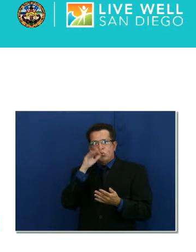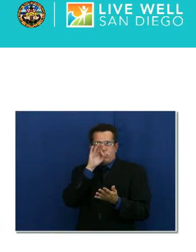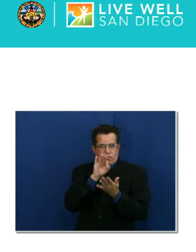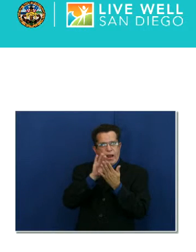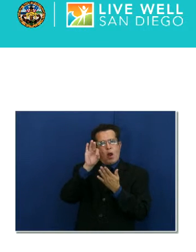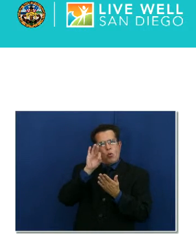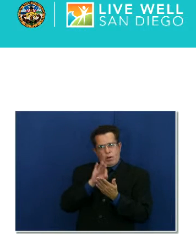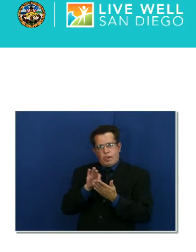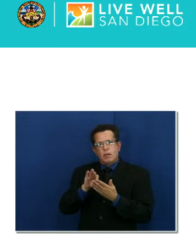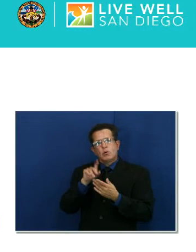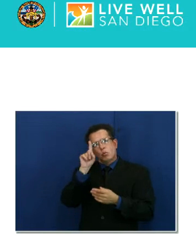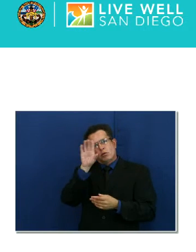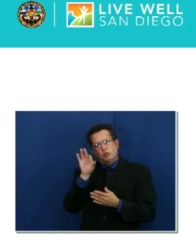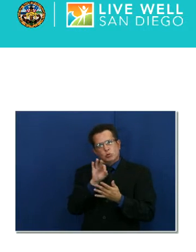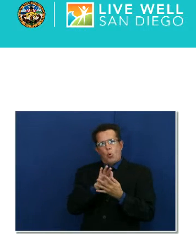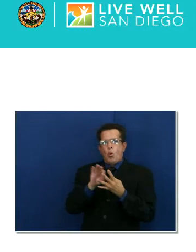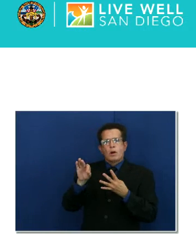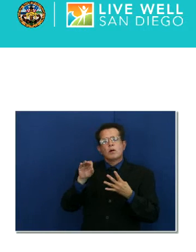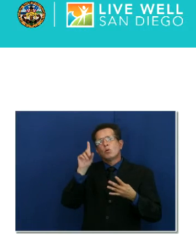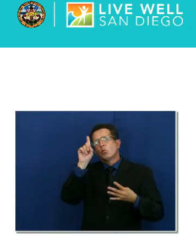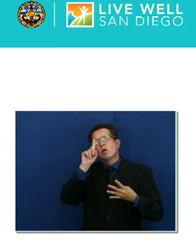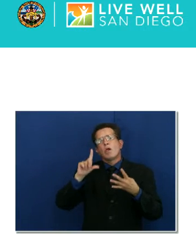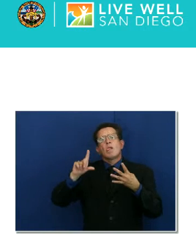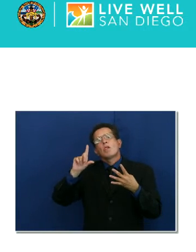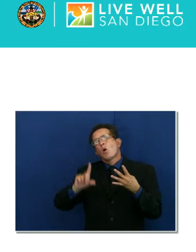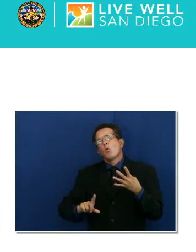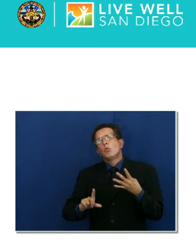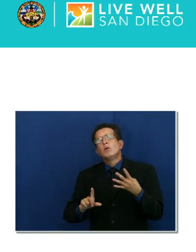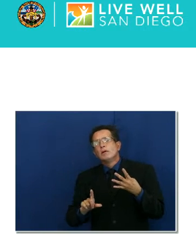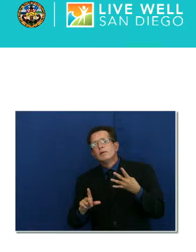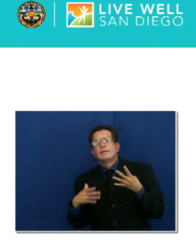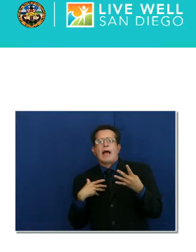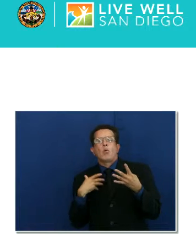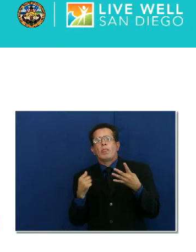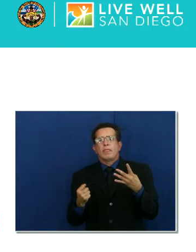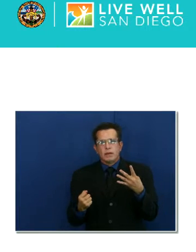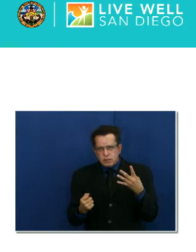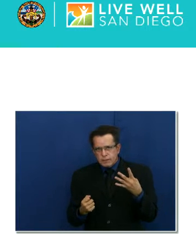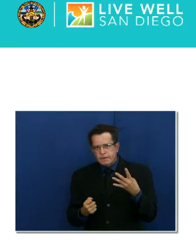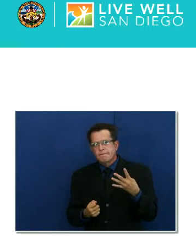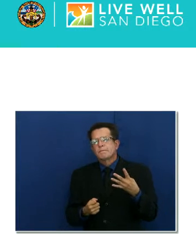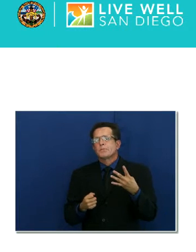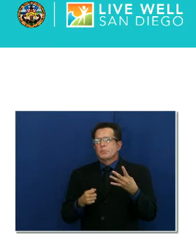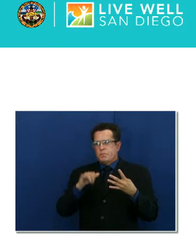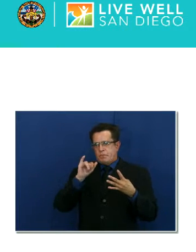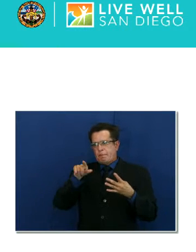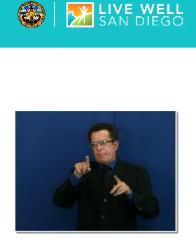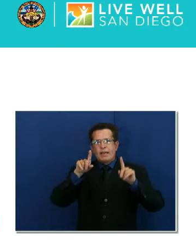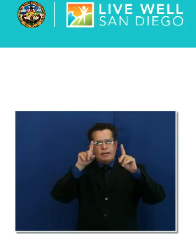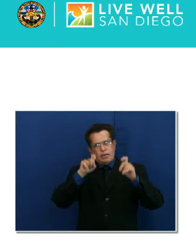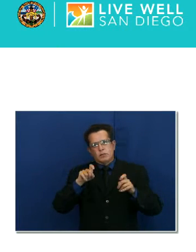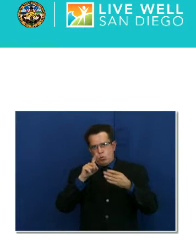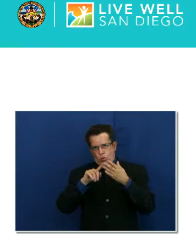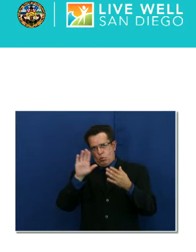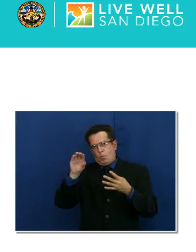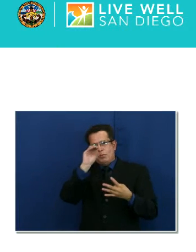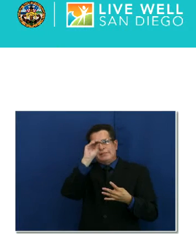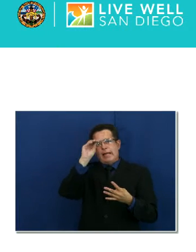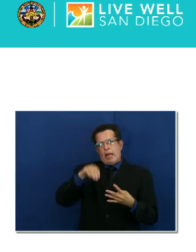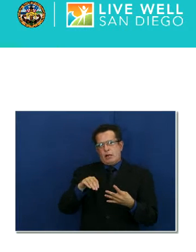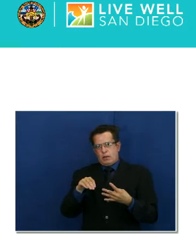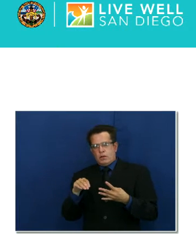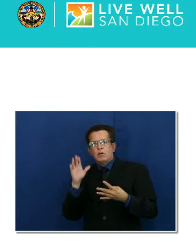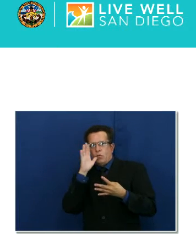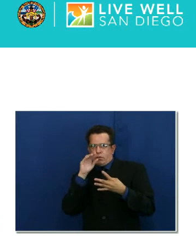for areas scored as the lowest healthy communities. The health equity testing positivity percentage